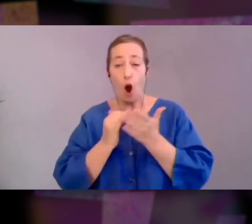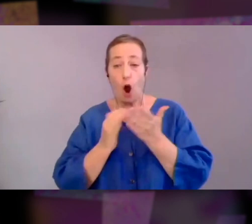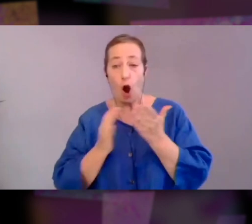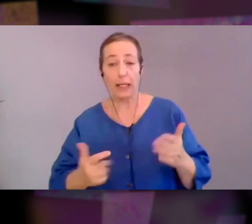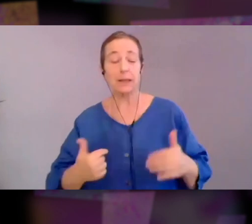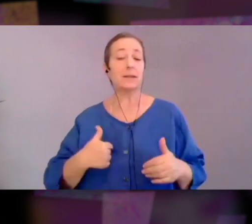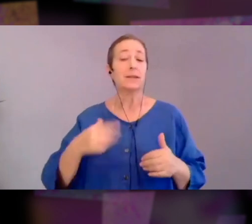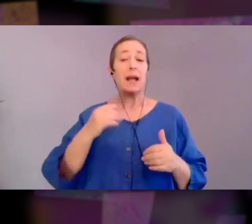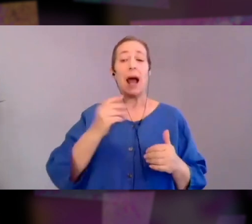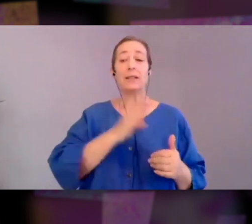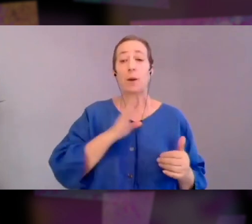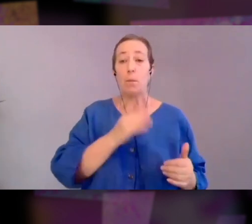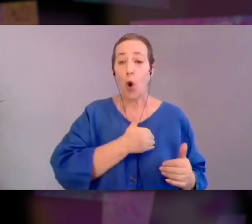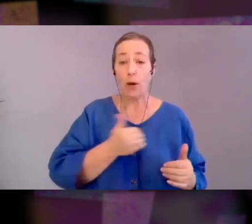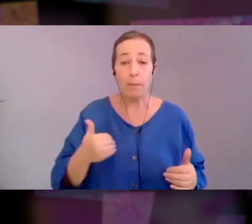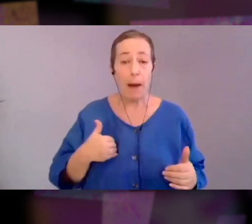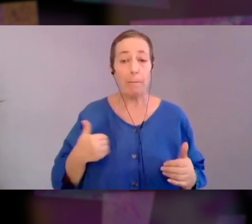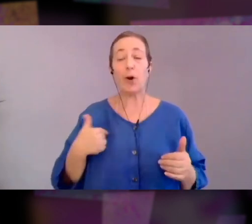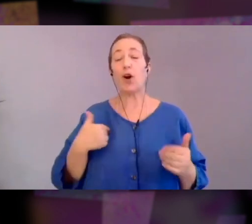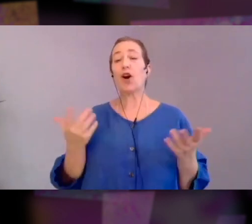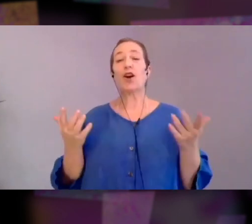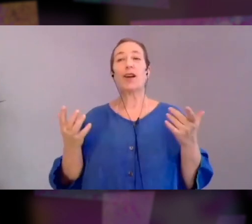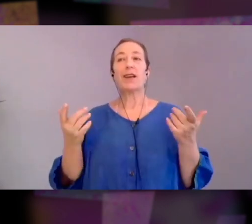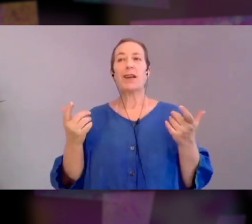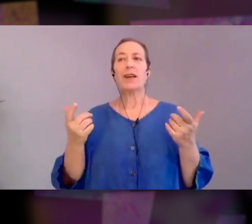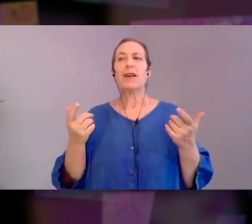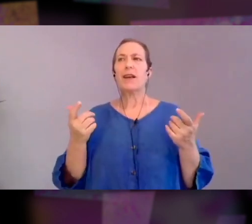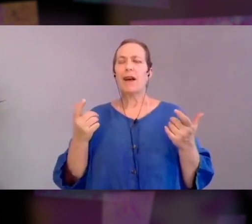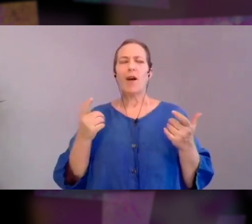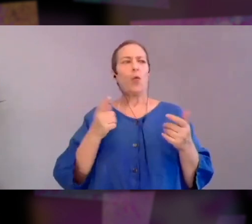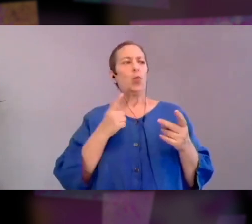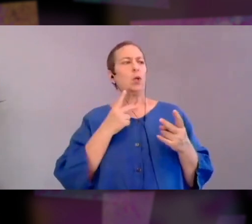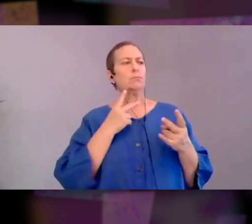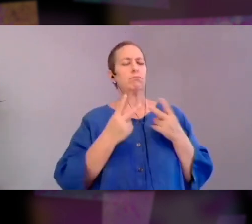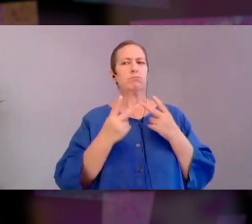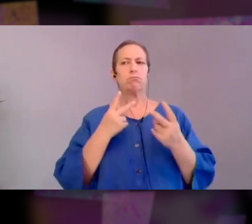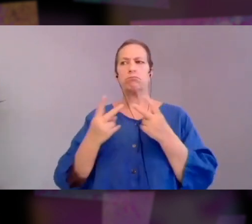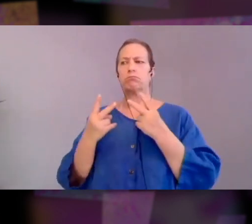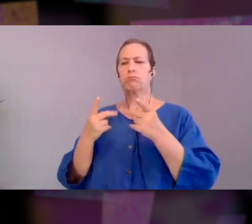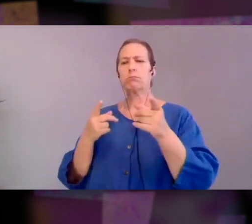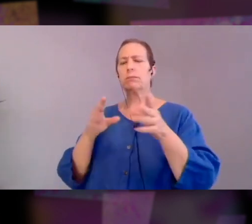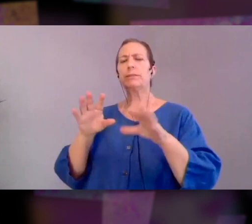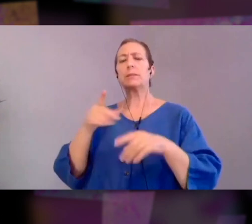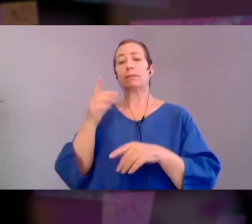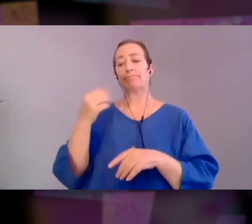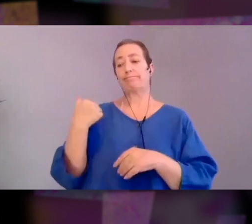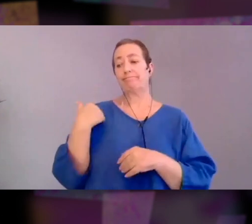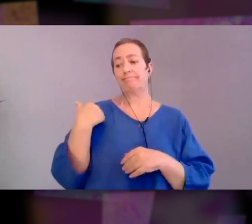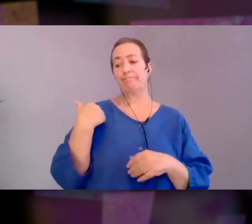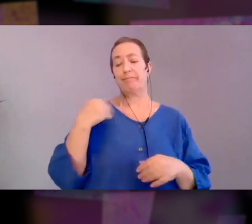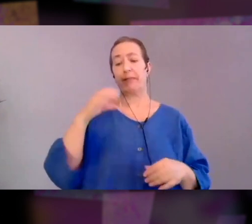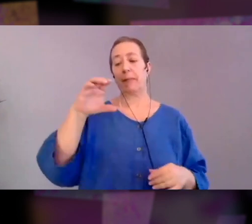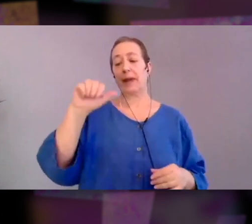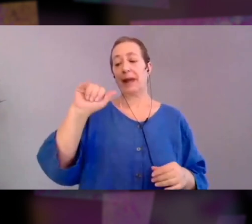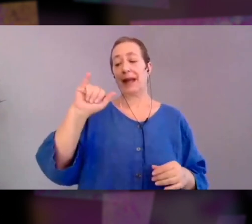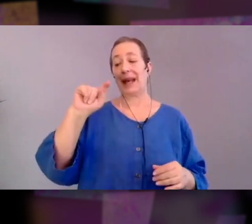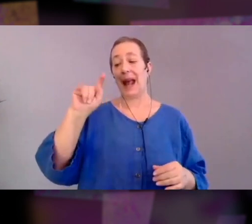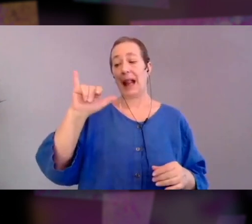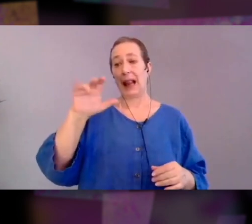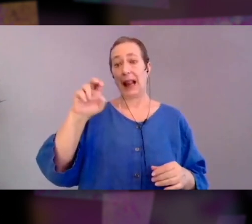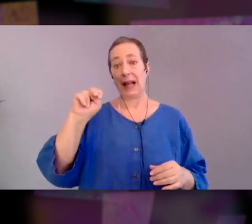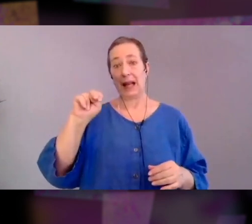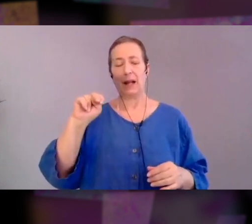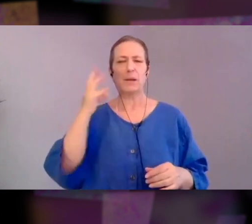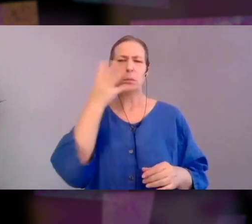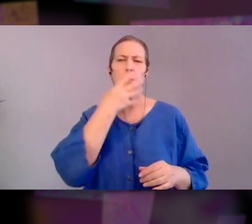board member. We heard such clear testimony from Caitlin as to the ways that NPN has been doing that work